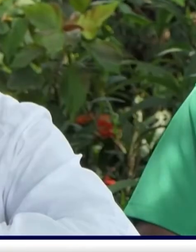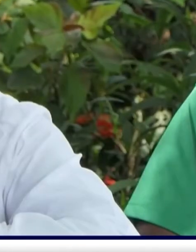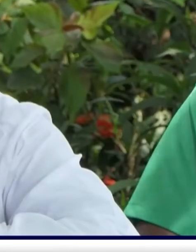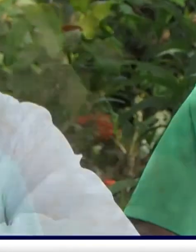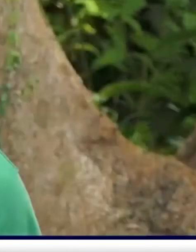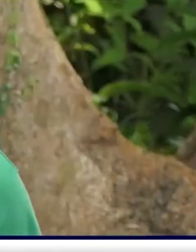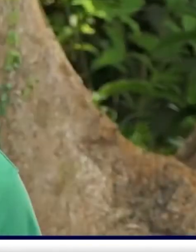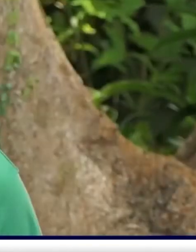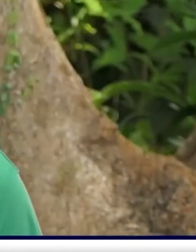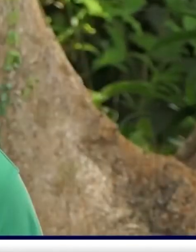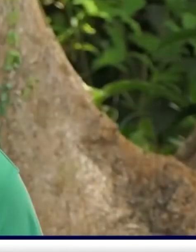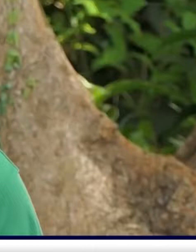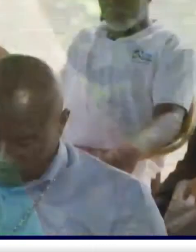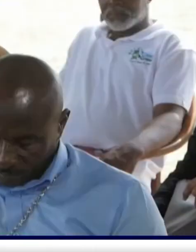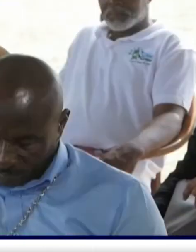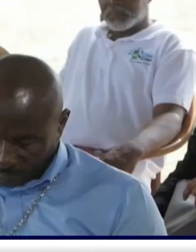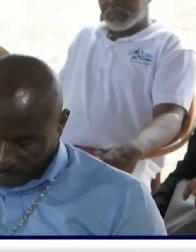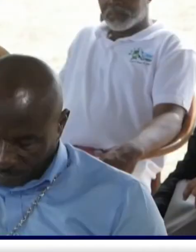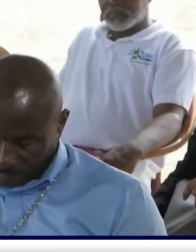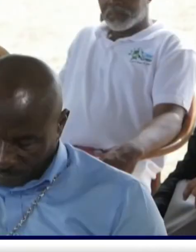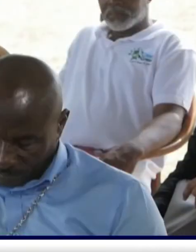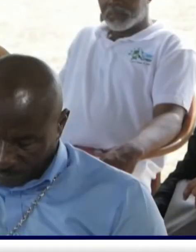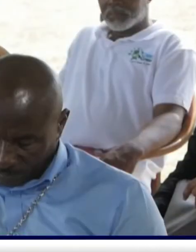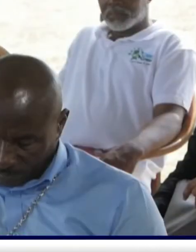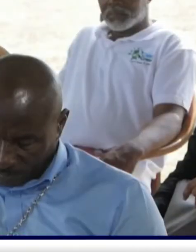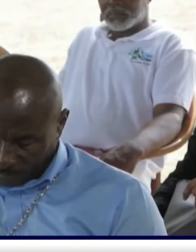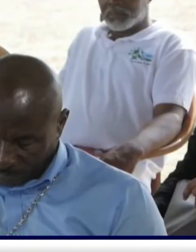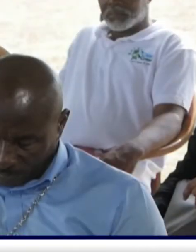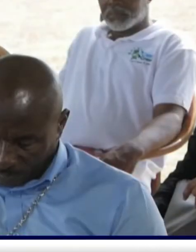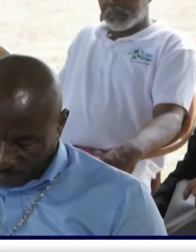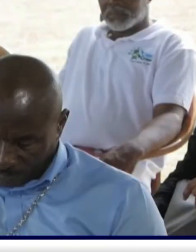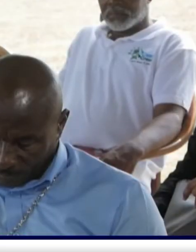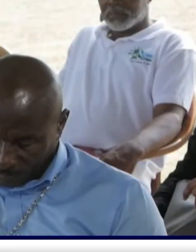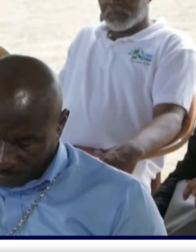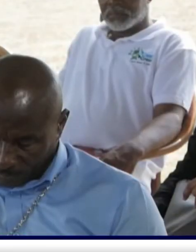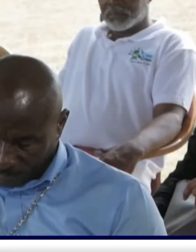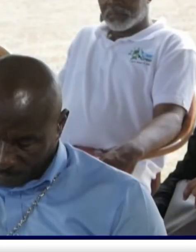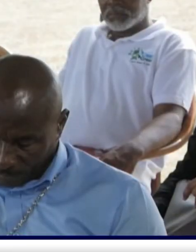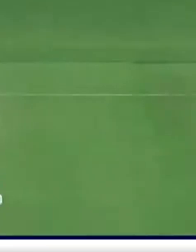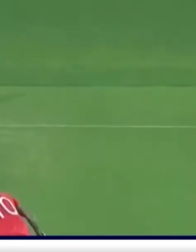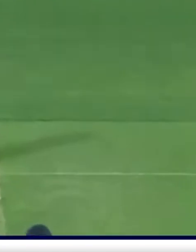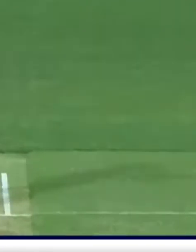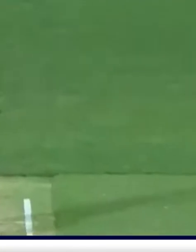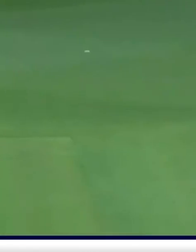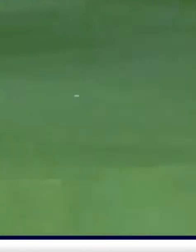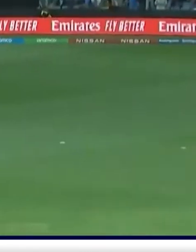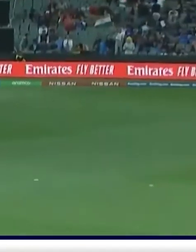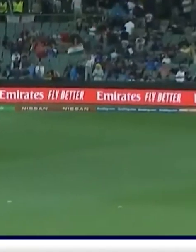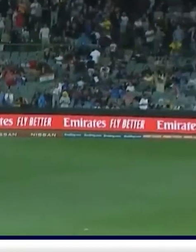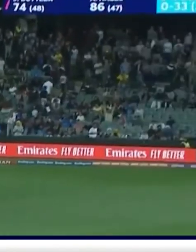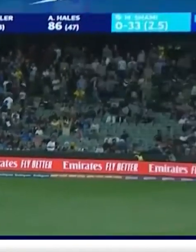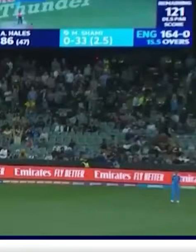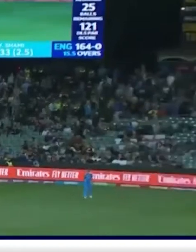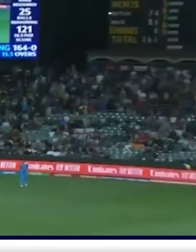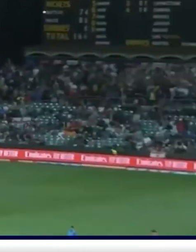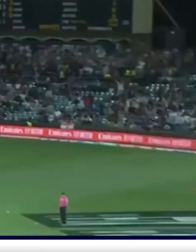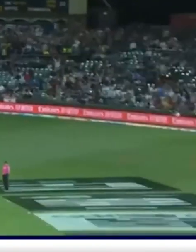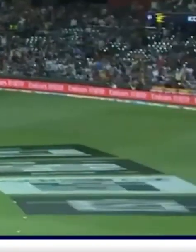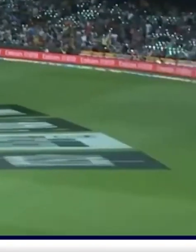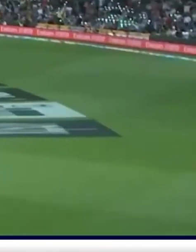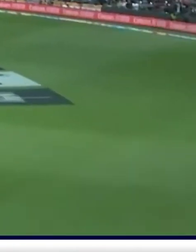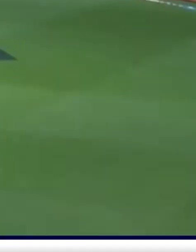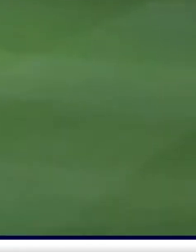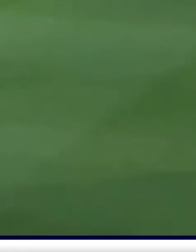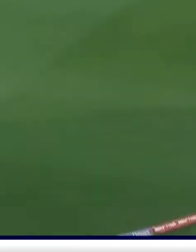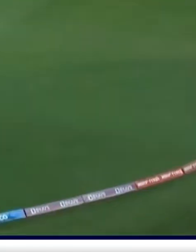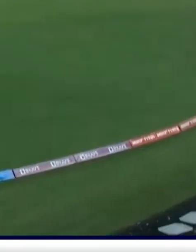thousands of trees as part of a national competition. And in sports, England brush aside India to storm into